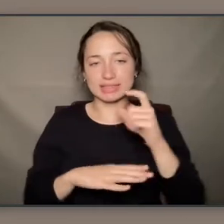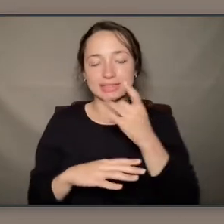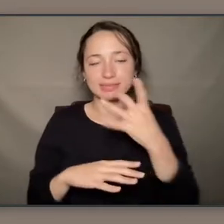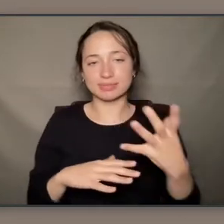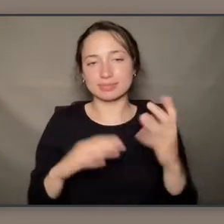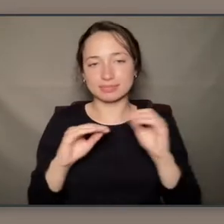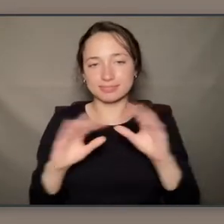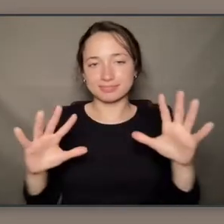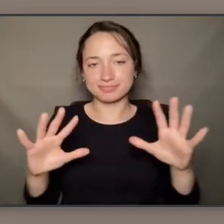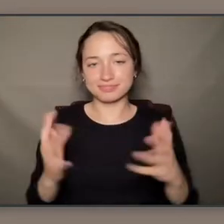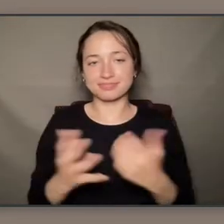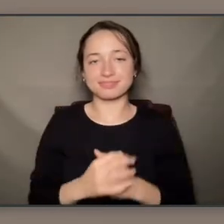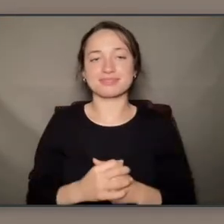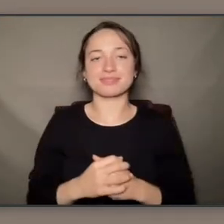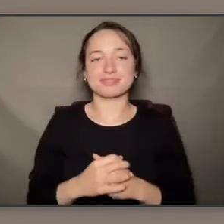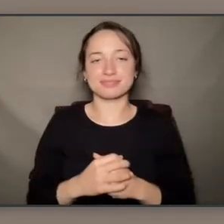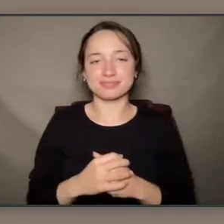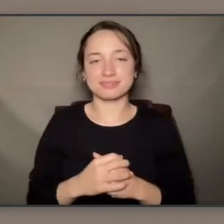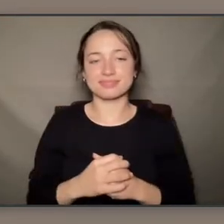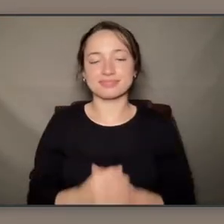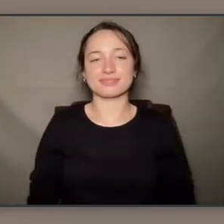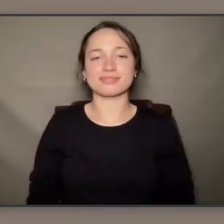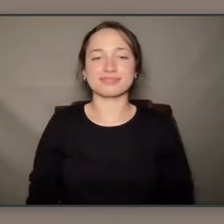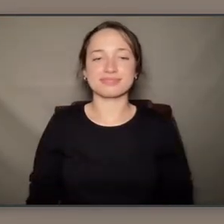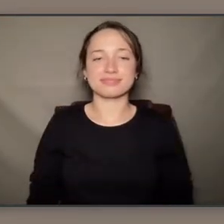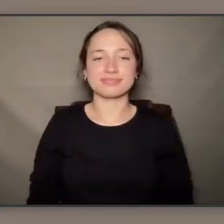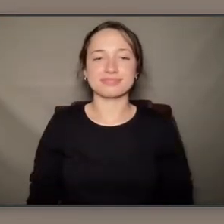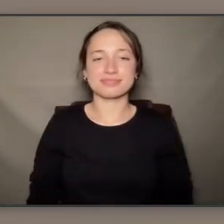light, the Creator's light.